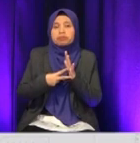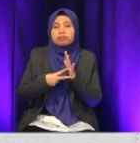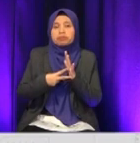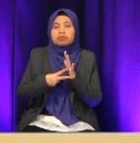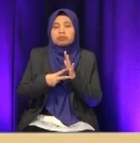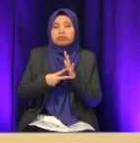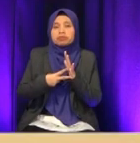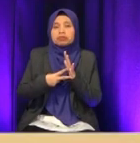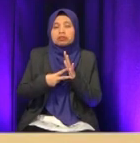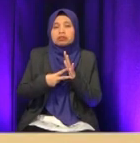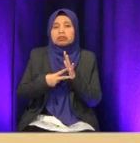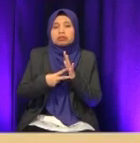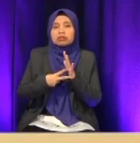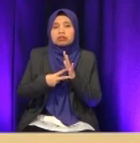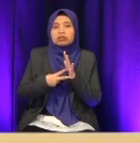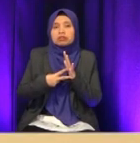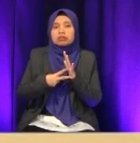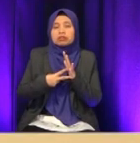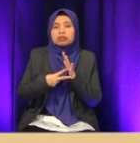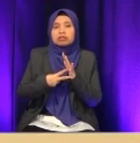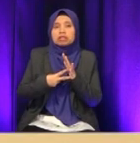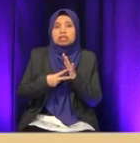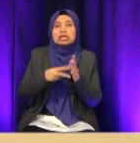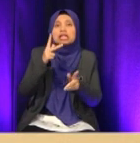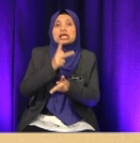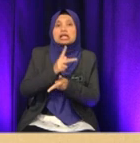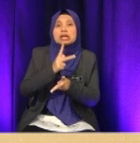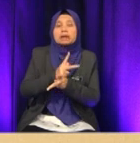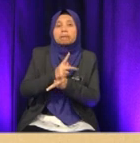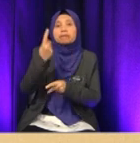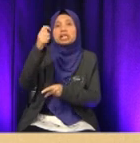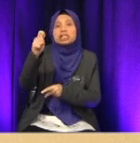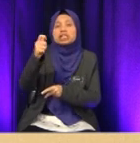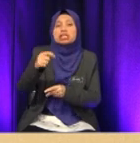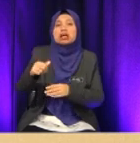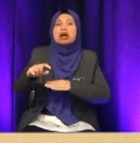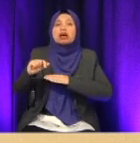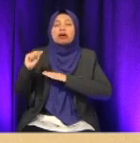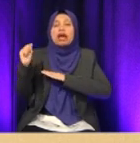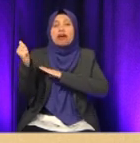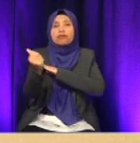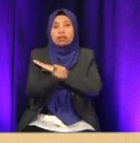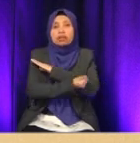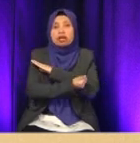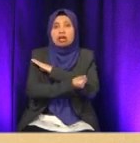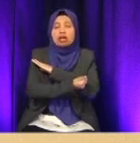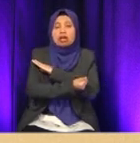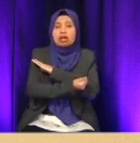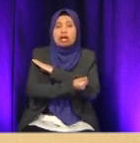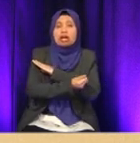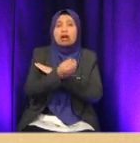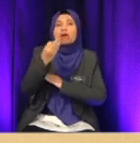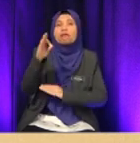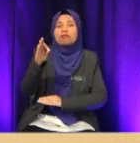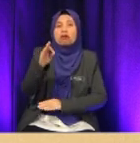first keyword. And then we have the second one. They needed some help keeping the area clear of rubbish. So definitely the local people had